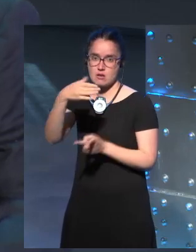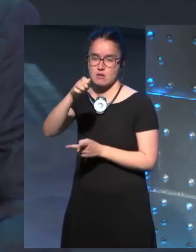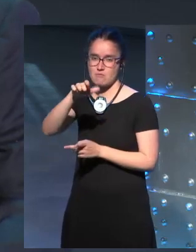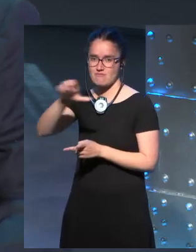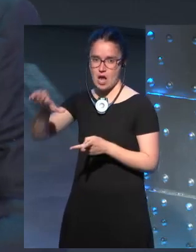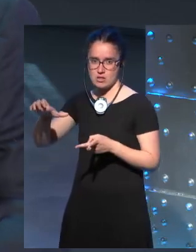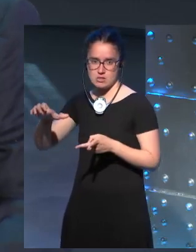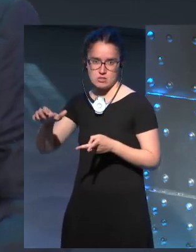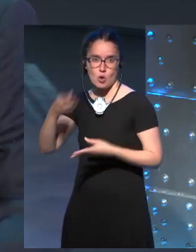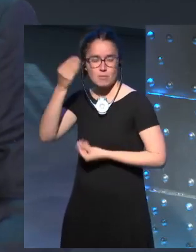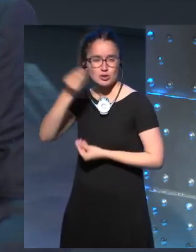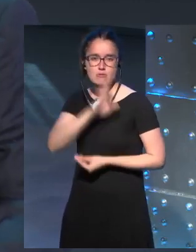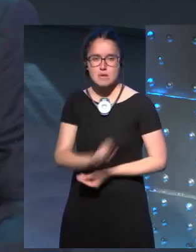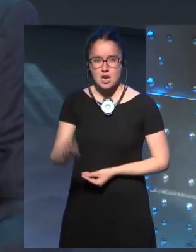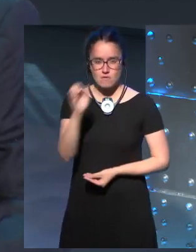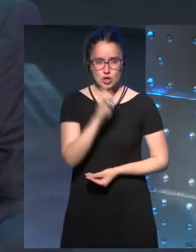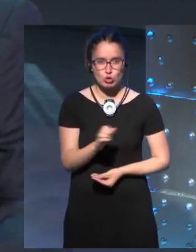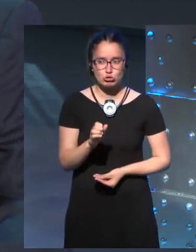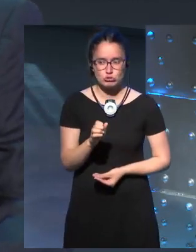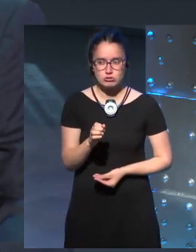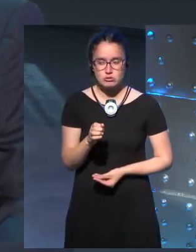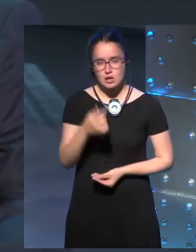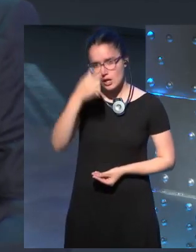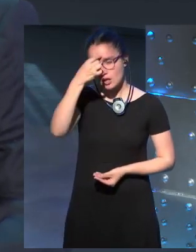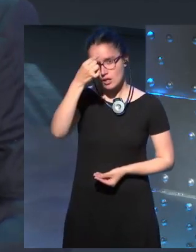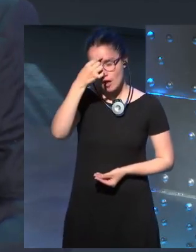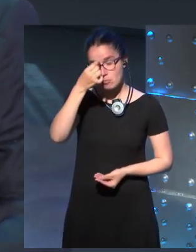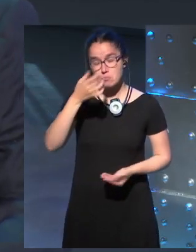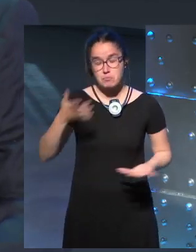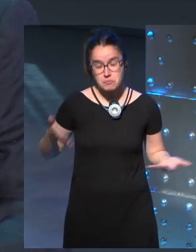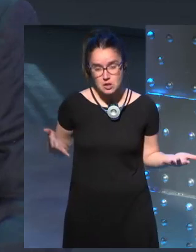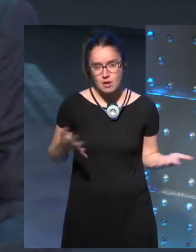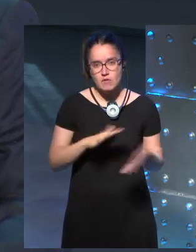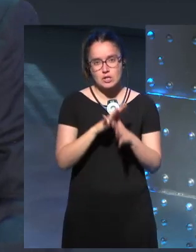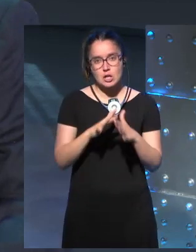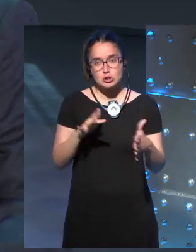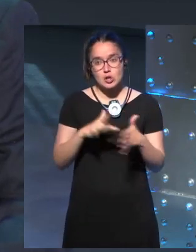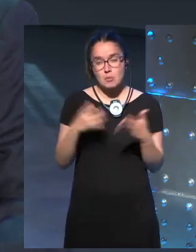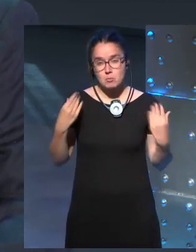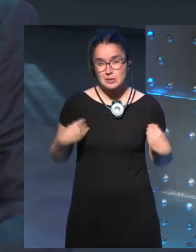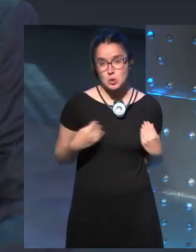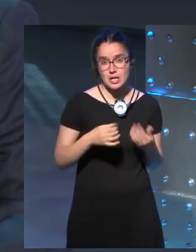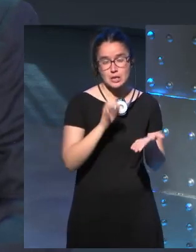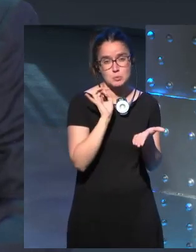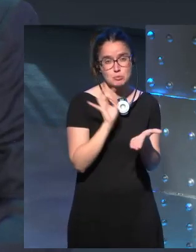complaining, Cristiano and Bale. And I think it has been amazing because